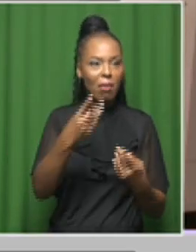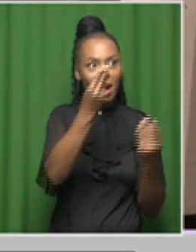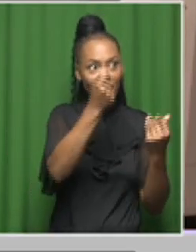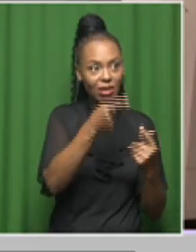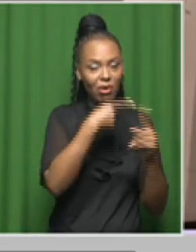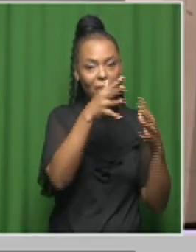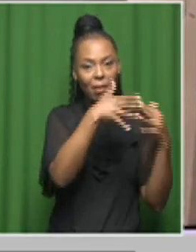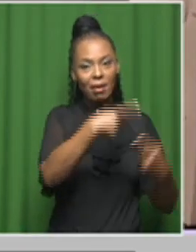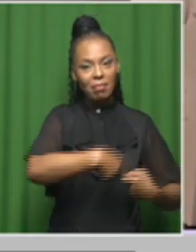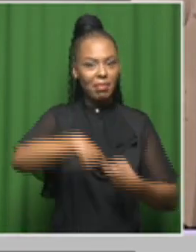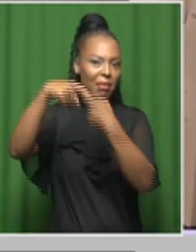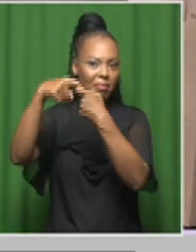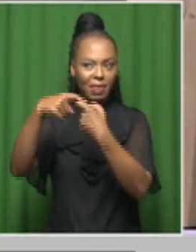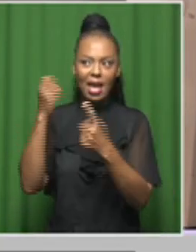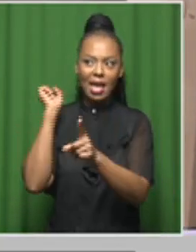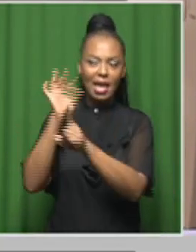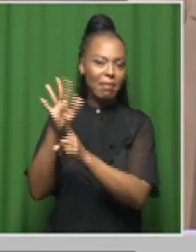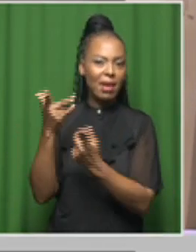sector?